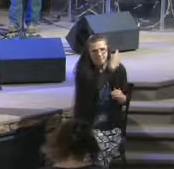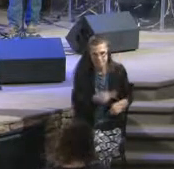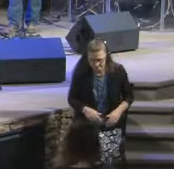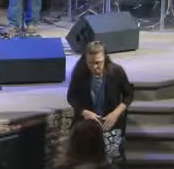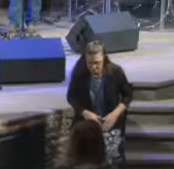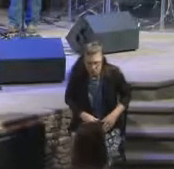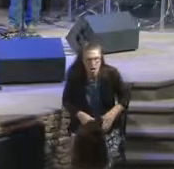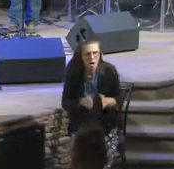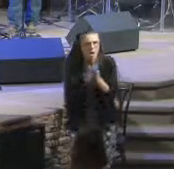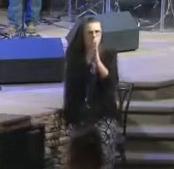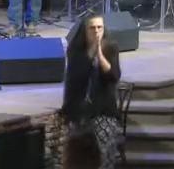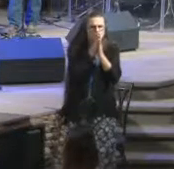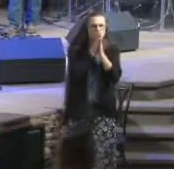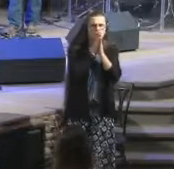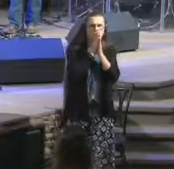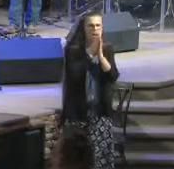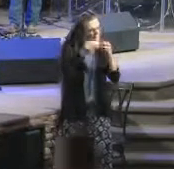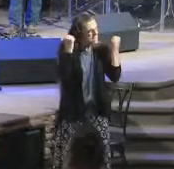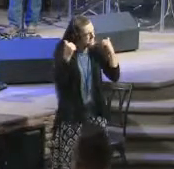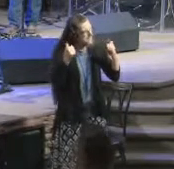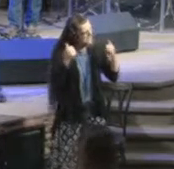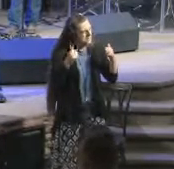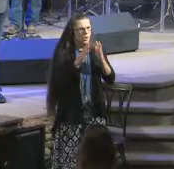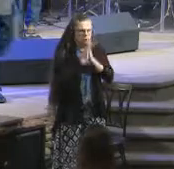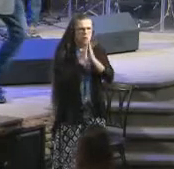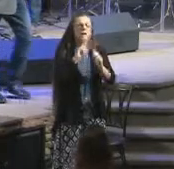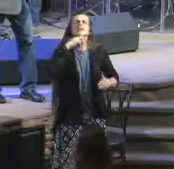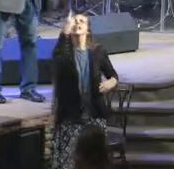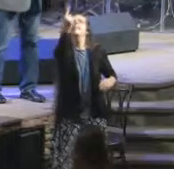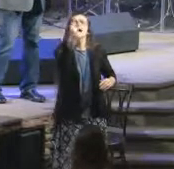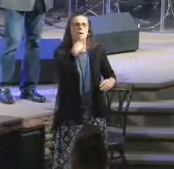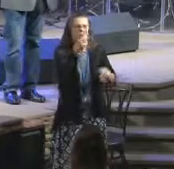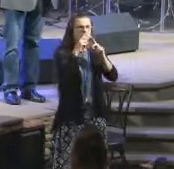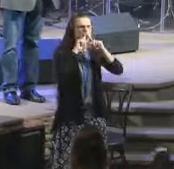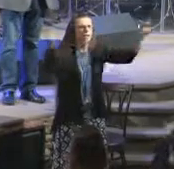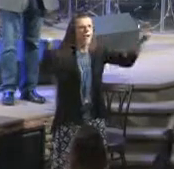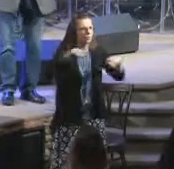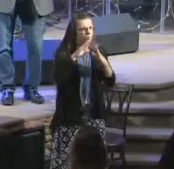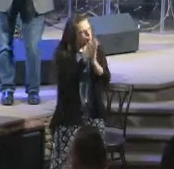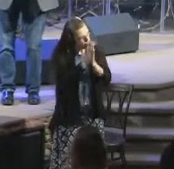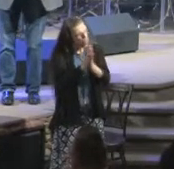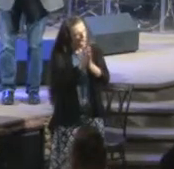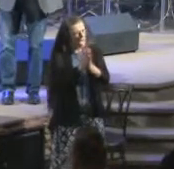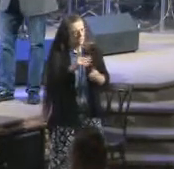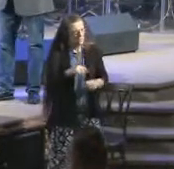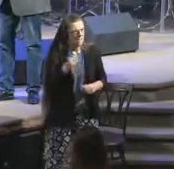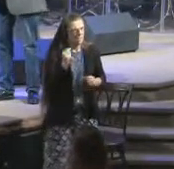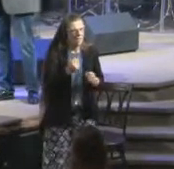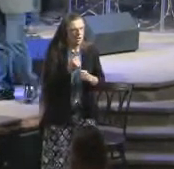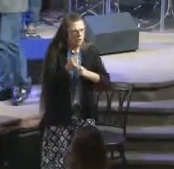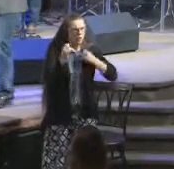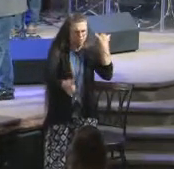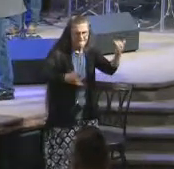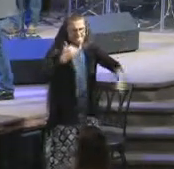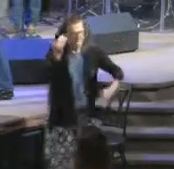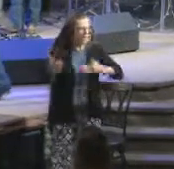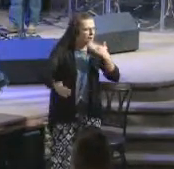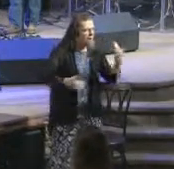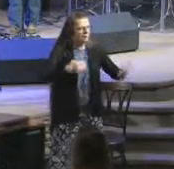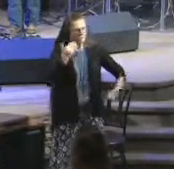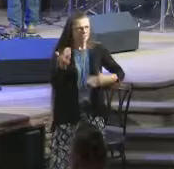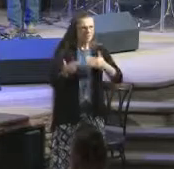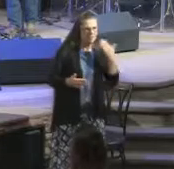Pray with me out loud. Come on, I need to get you guys fired up. Y'all not near fired enough up yet for me. I need to get you really fired up, and I can't think of